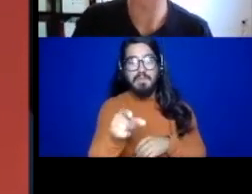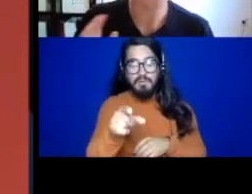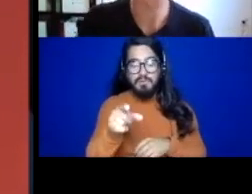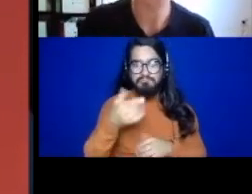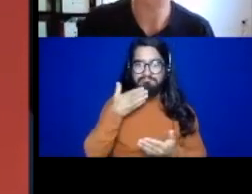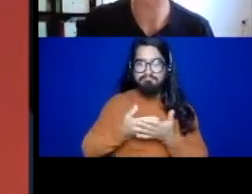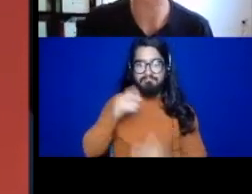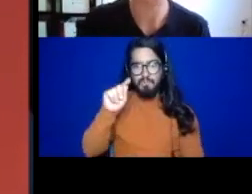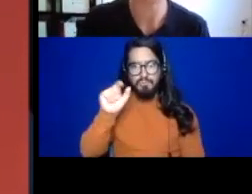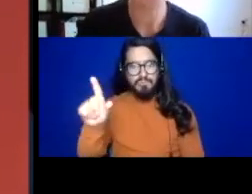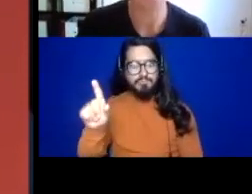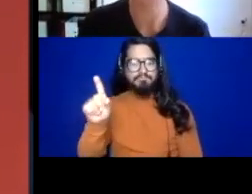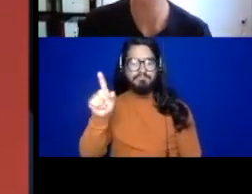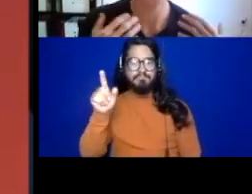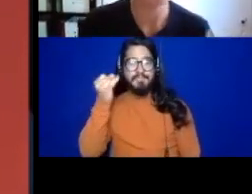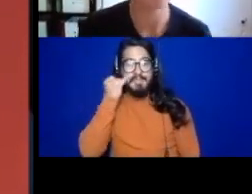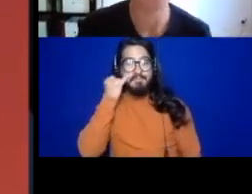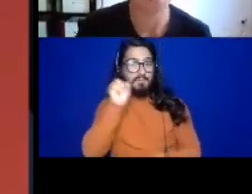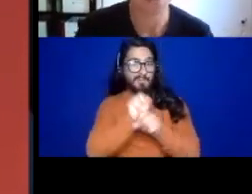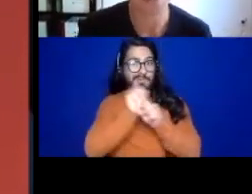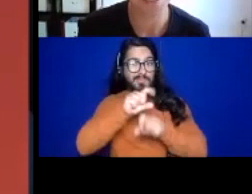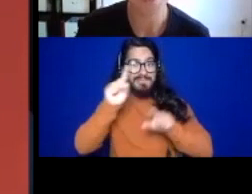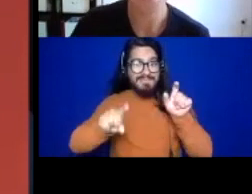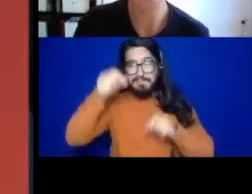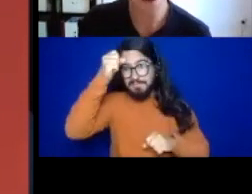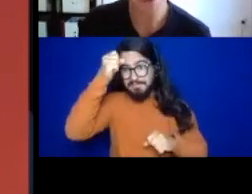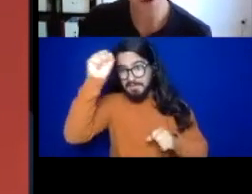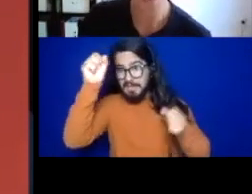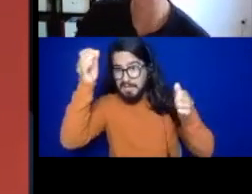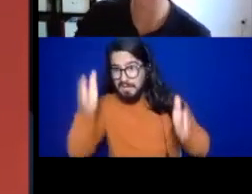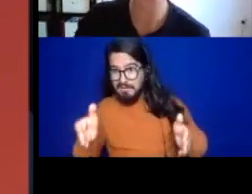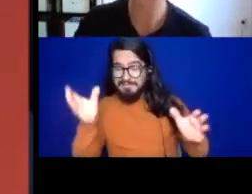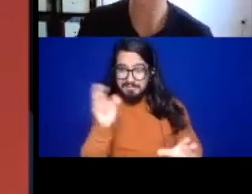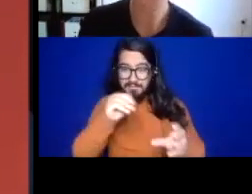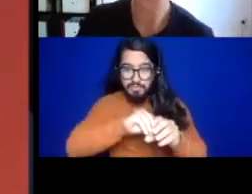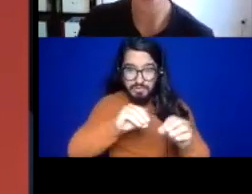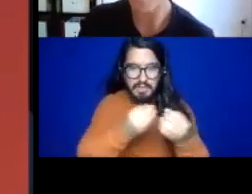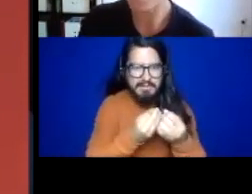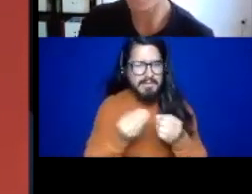with other people, other activists or people at your organization, to have them go here and check.